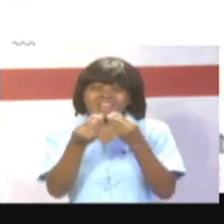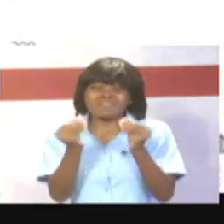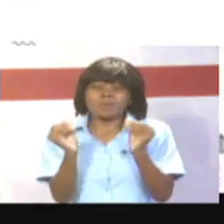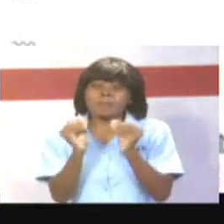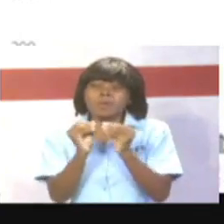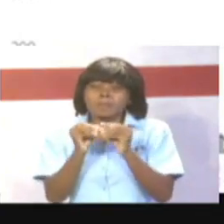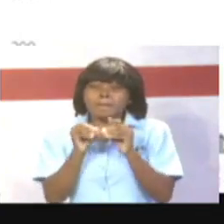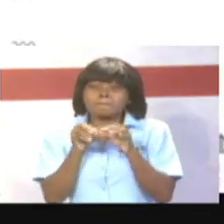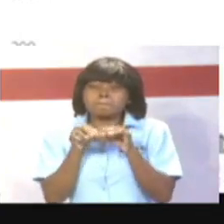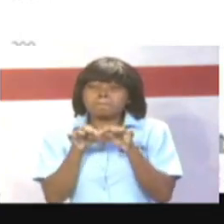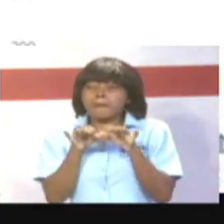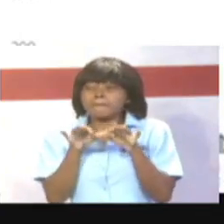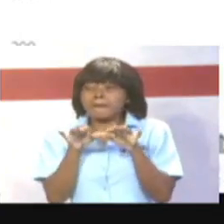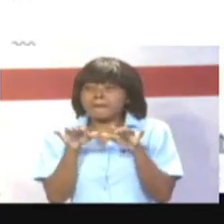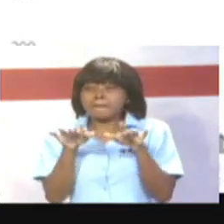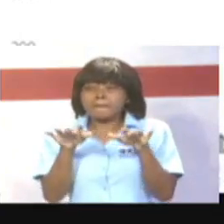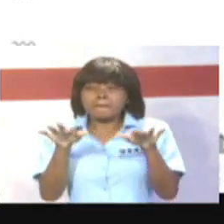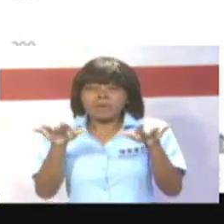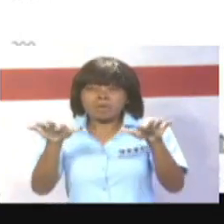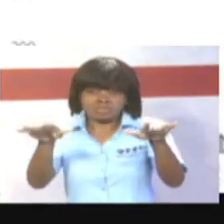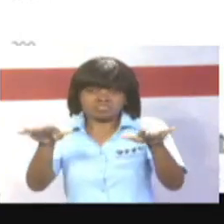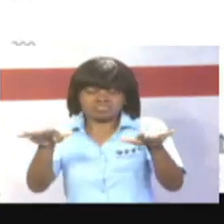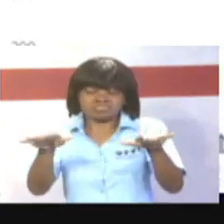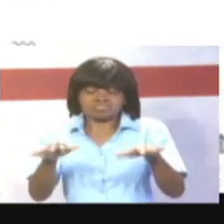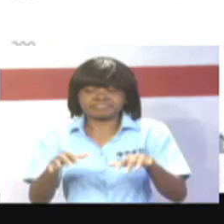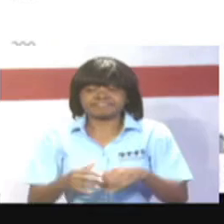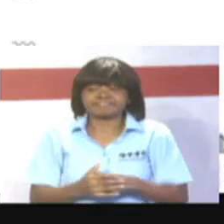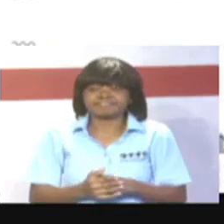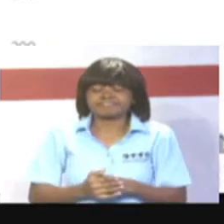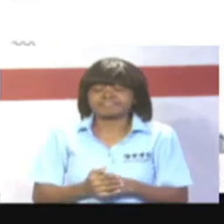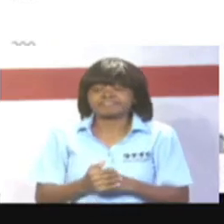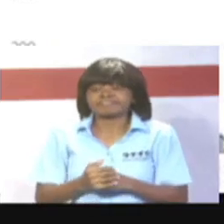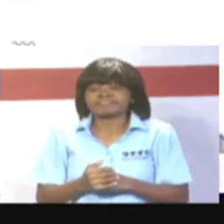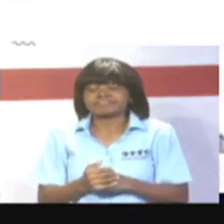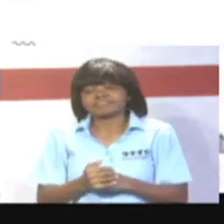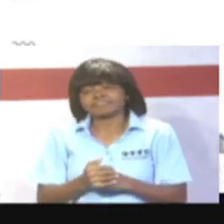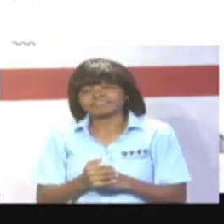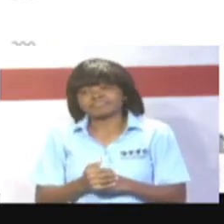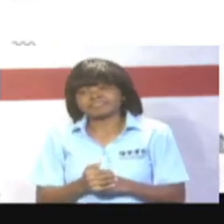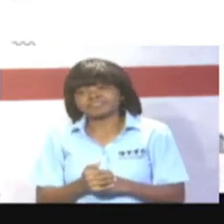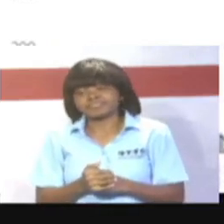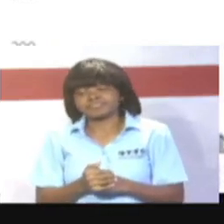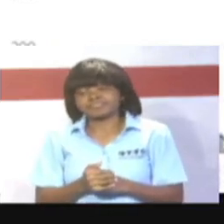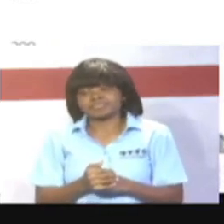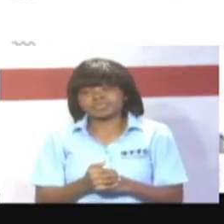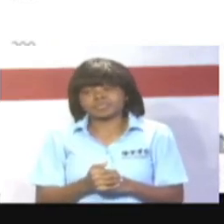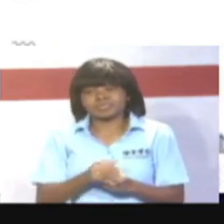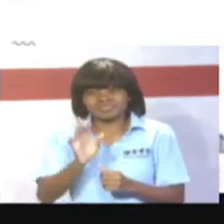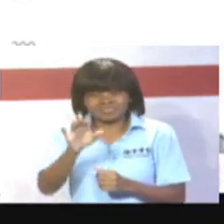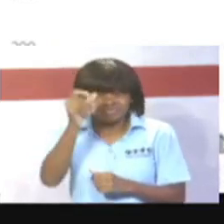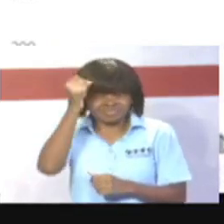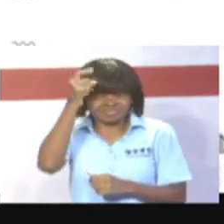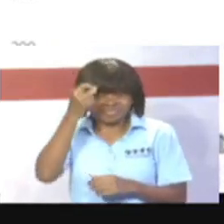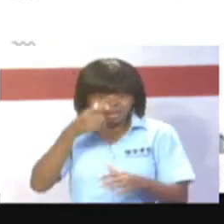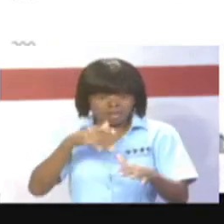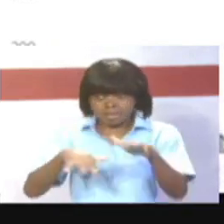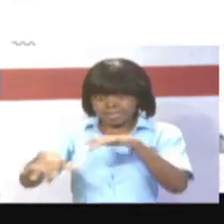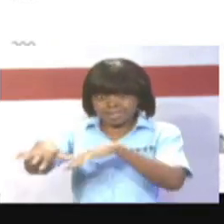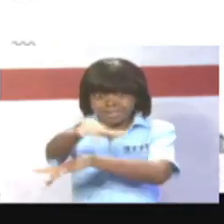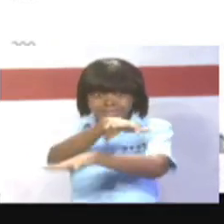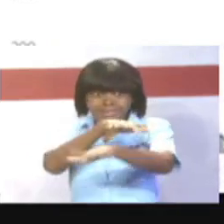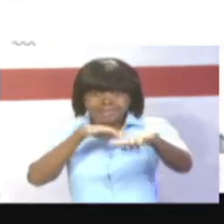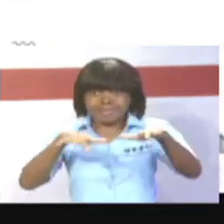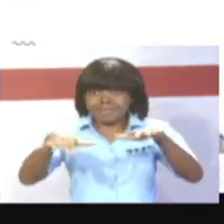we can do without trying to impair the economic activity and mobility of the population is